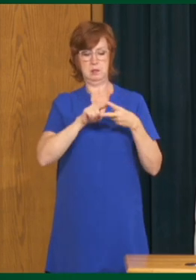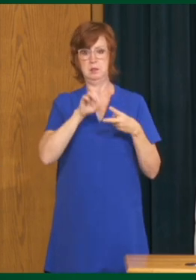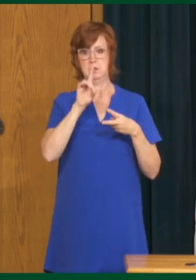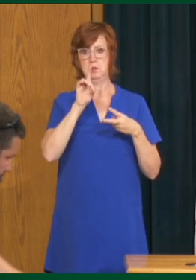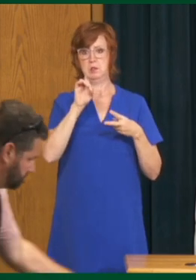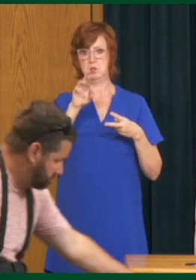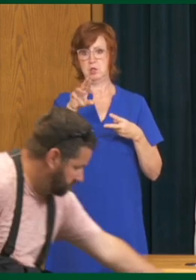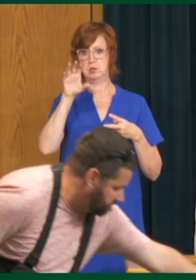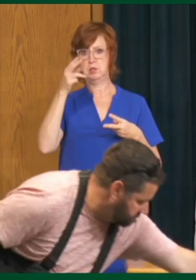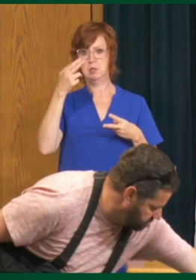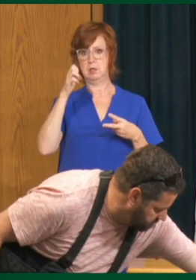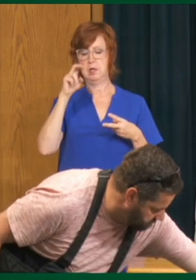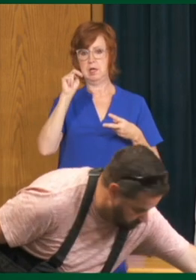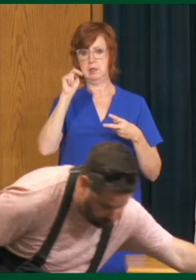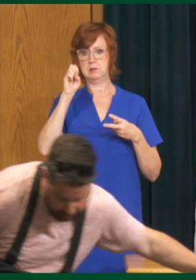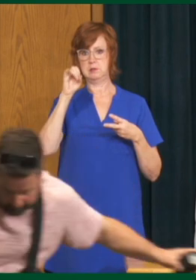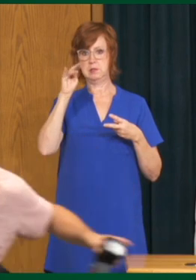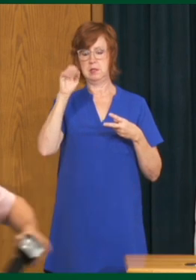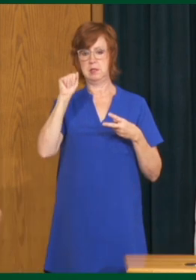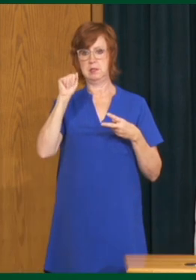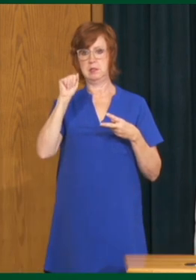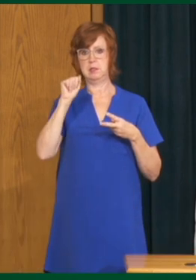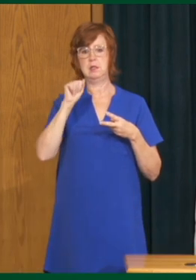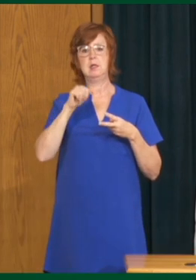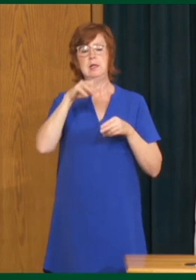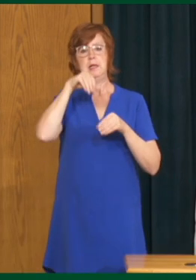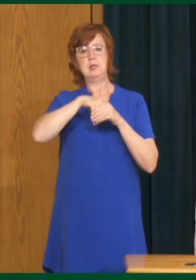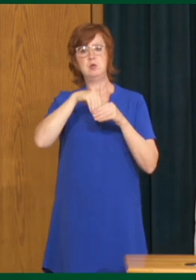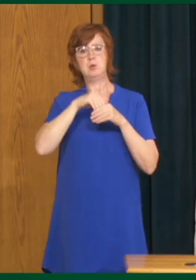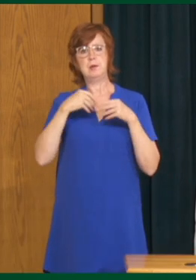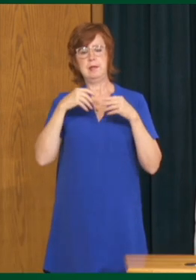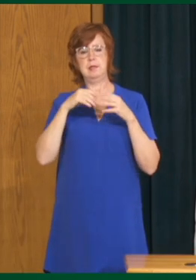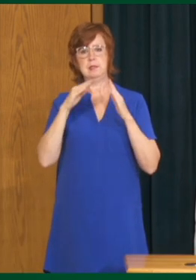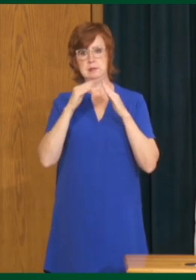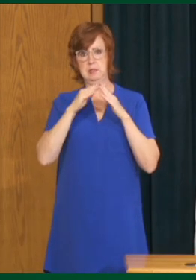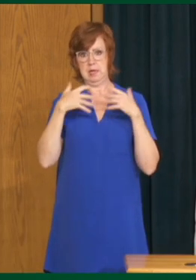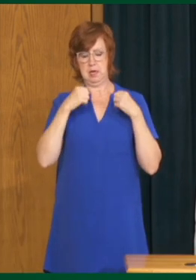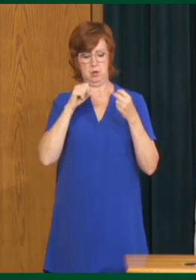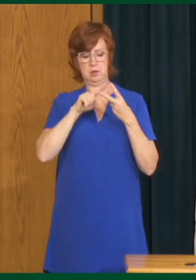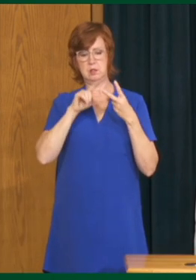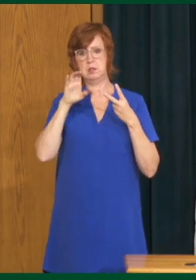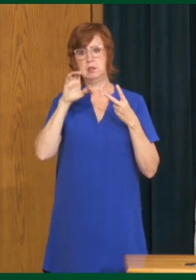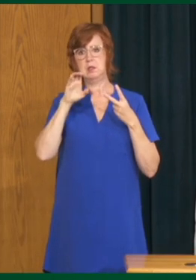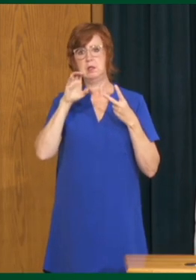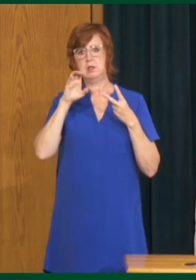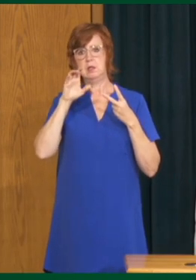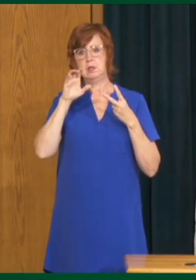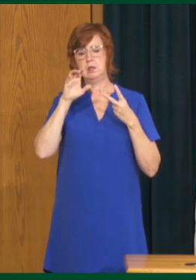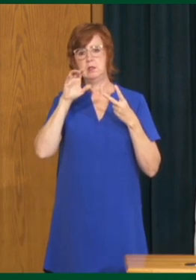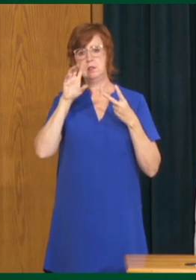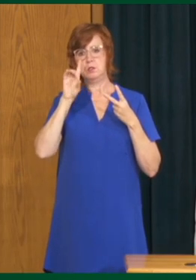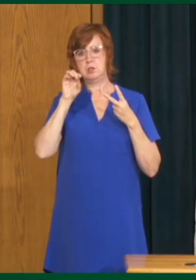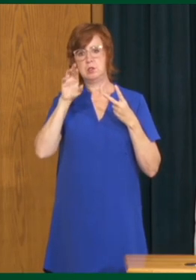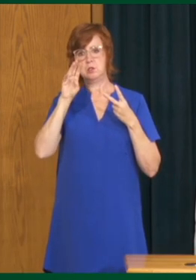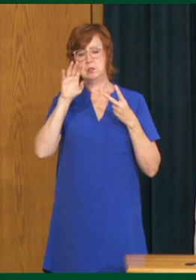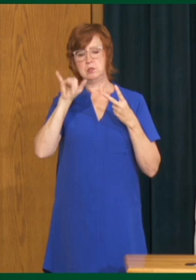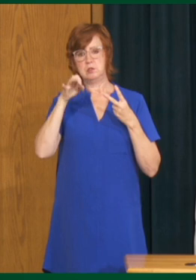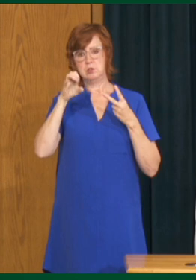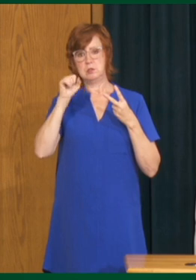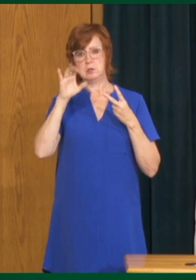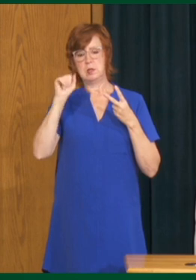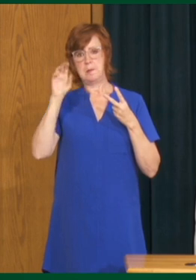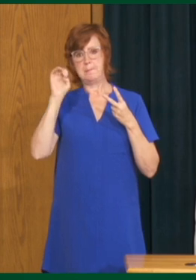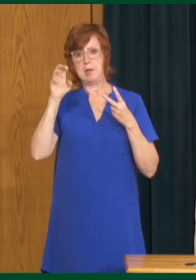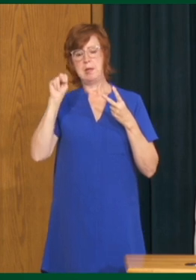Rashad Hansia, our Physician Executive for Integrated Urban Health, and Dr. Jessica Minion, who's one of our lab experts. Both will be available to